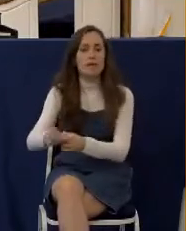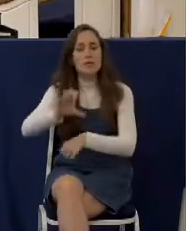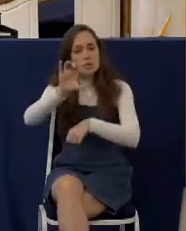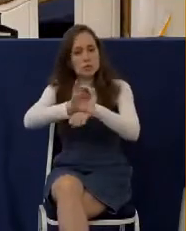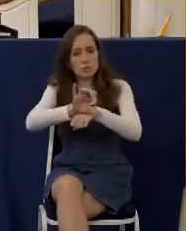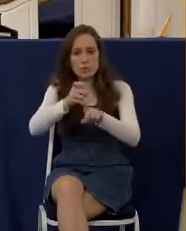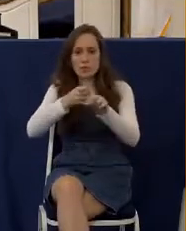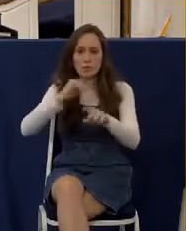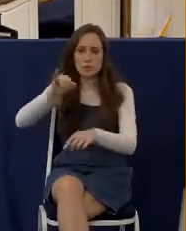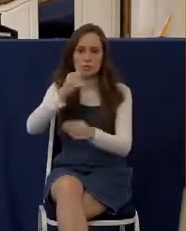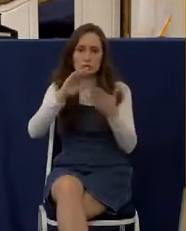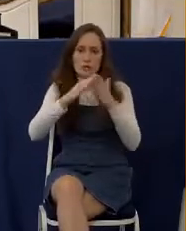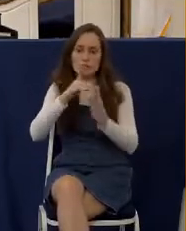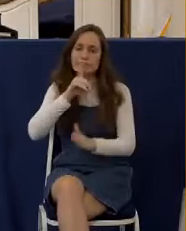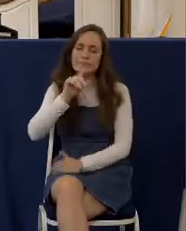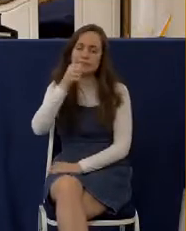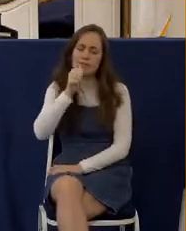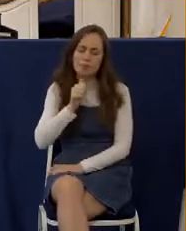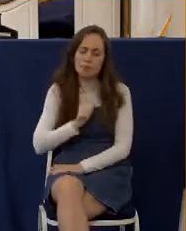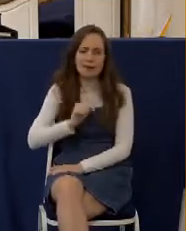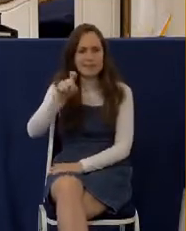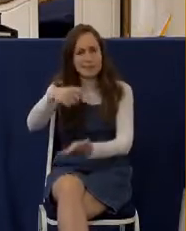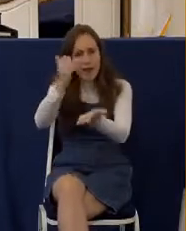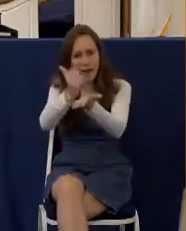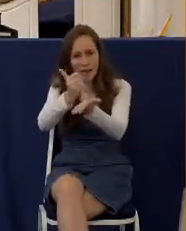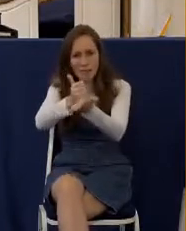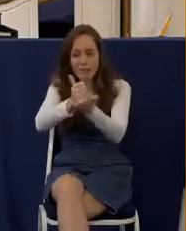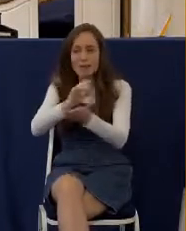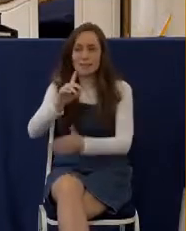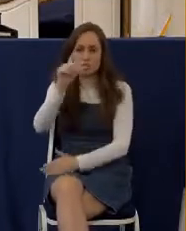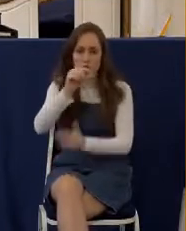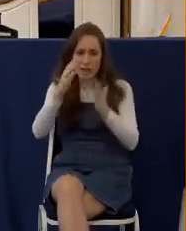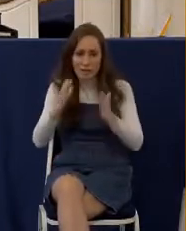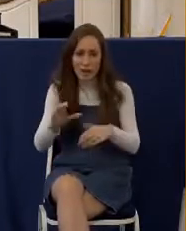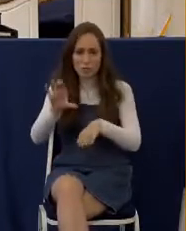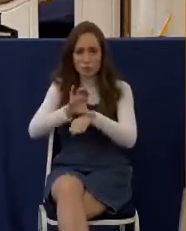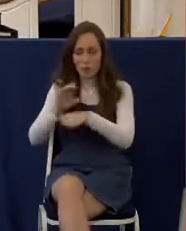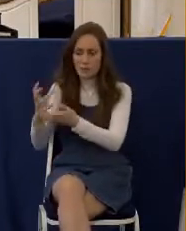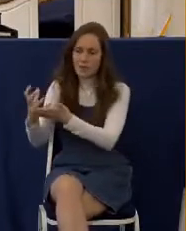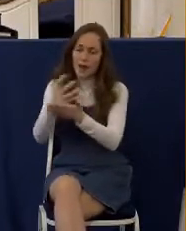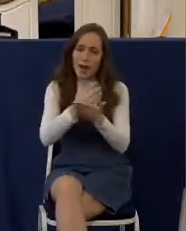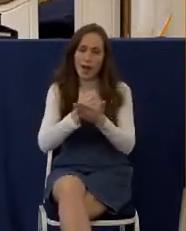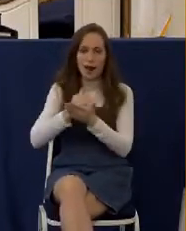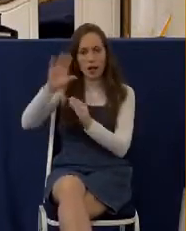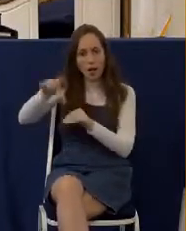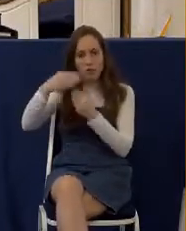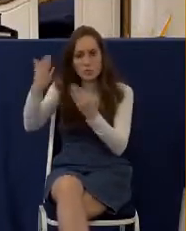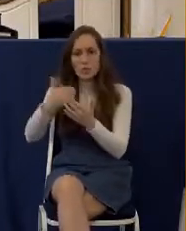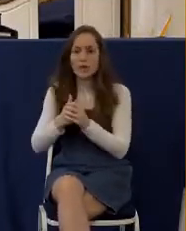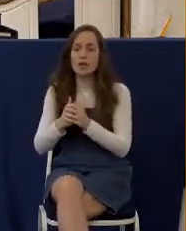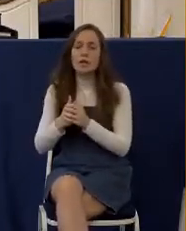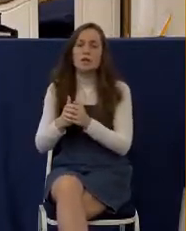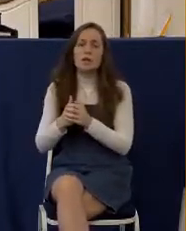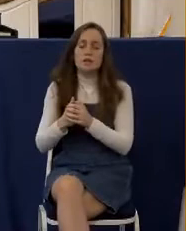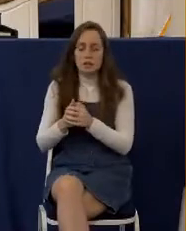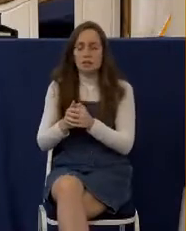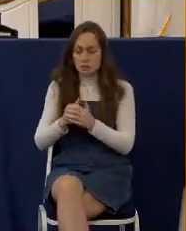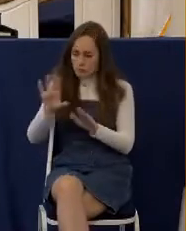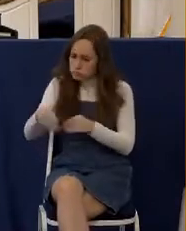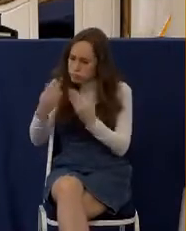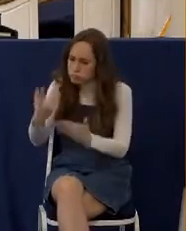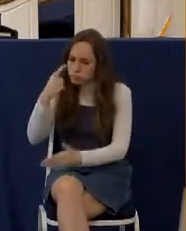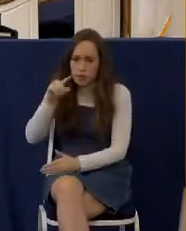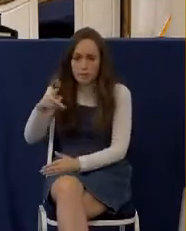suffering. They needed help. And these Gentile churches were taking up this offering, and they were going to give it to them. And Paul says, look, if you want to know